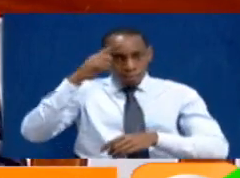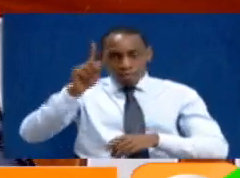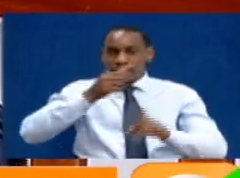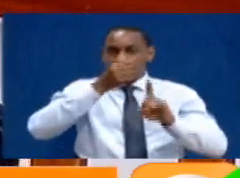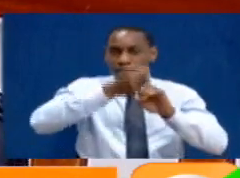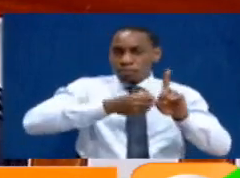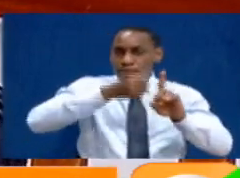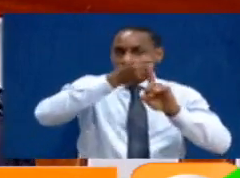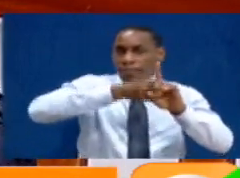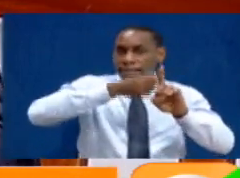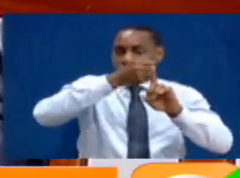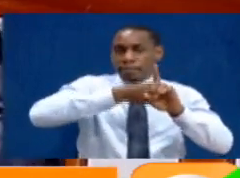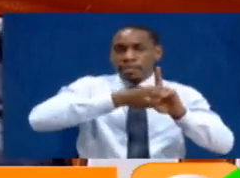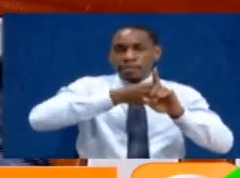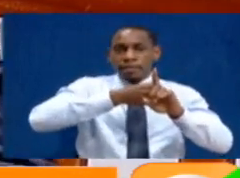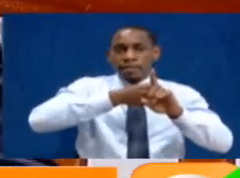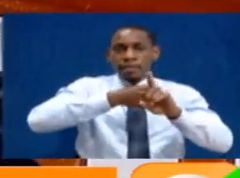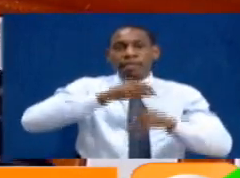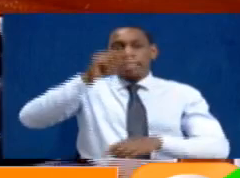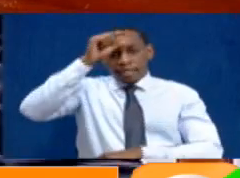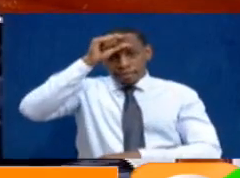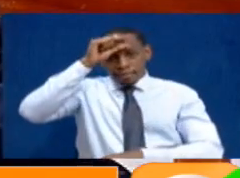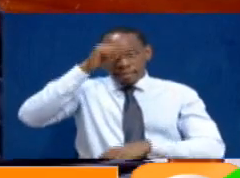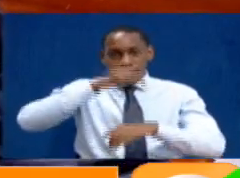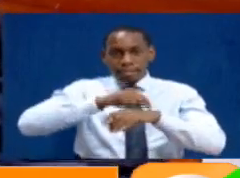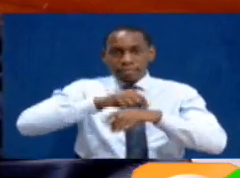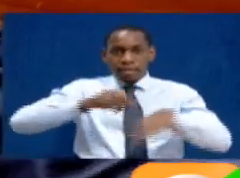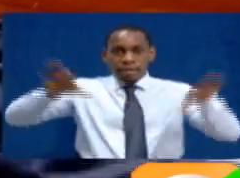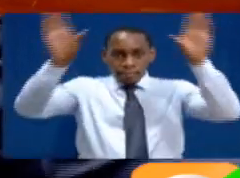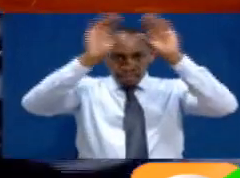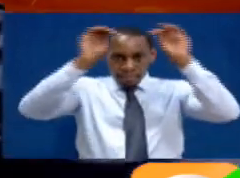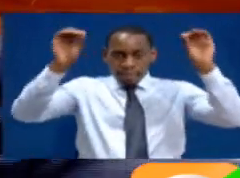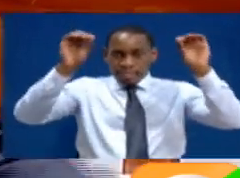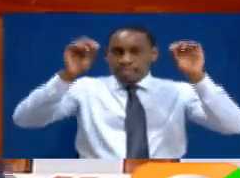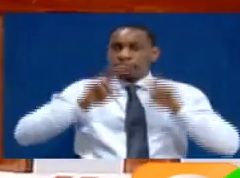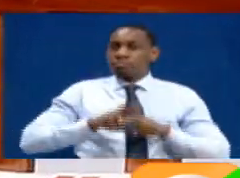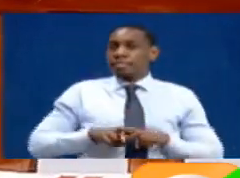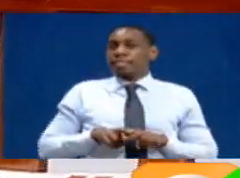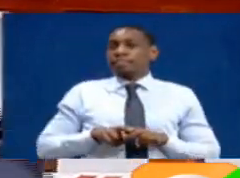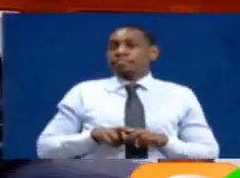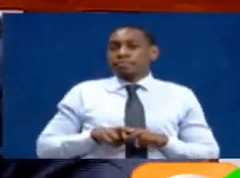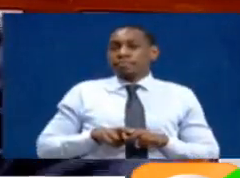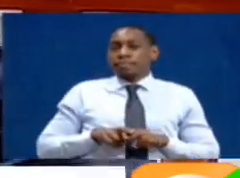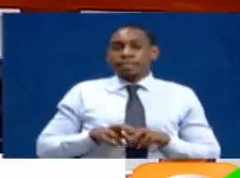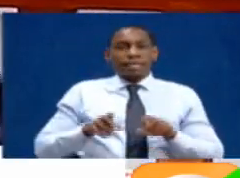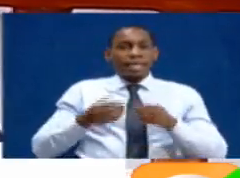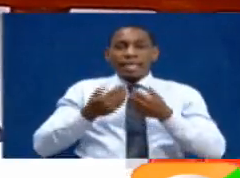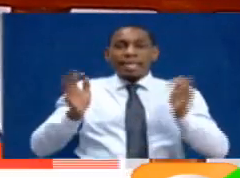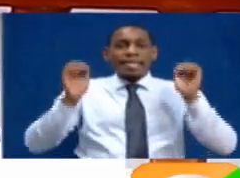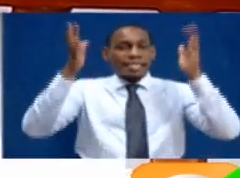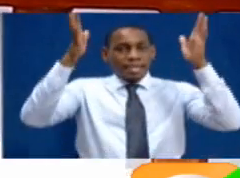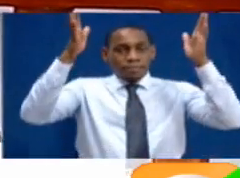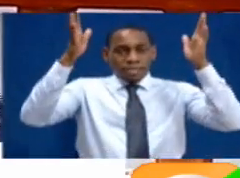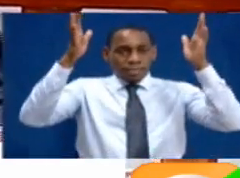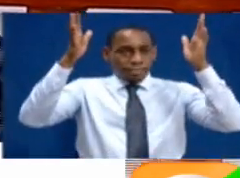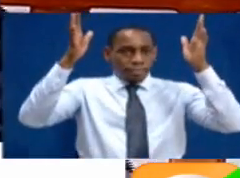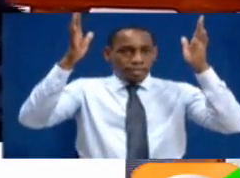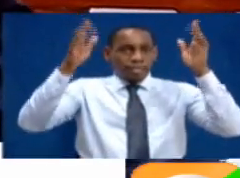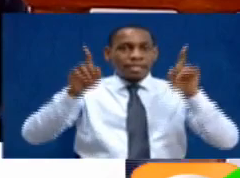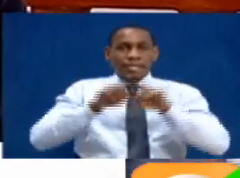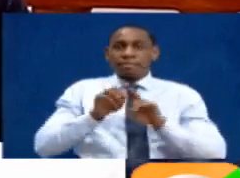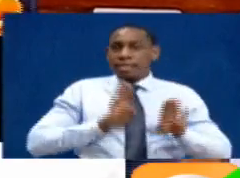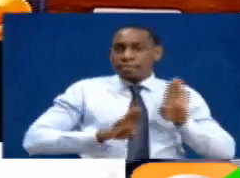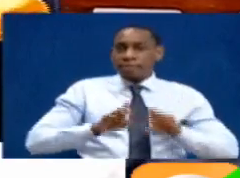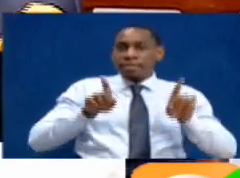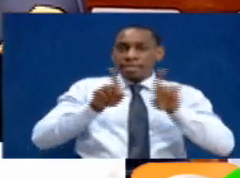head of the government when the head of state is there sitting in any function. He